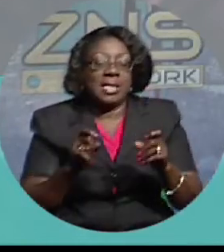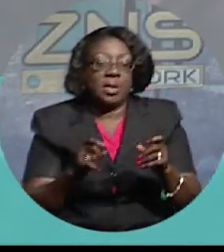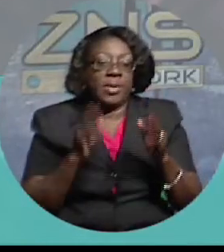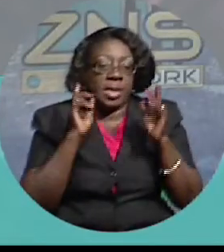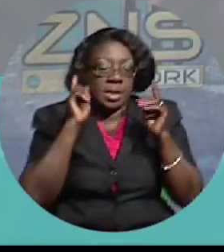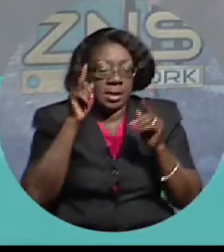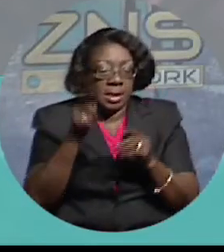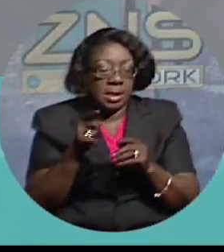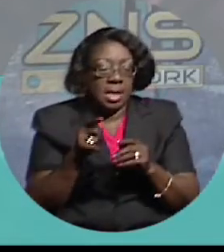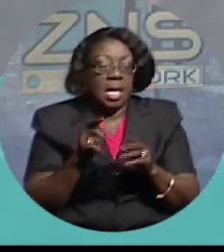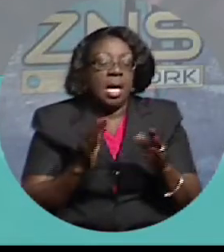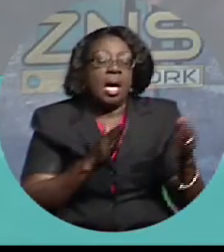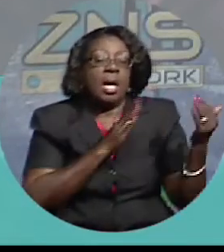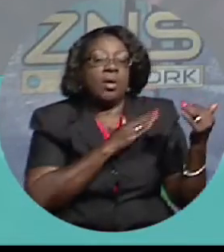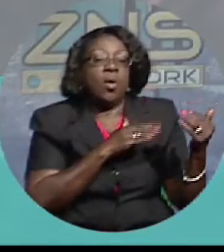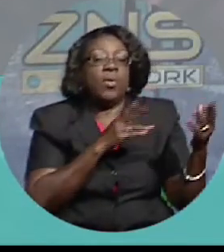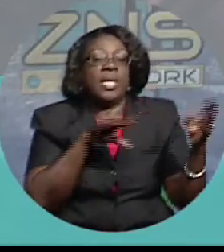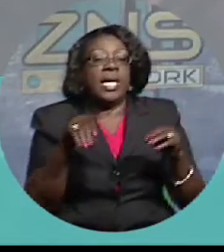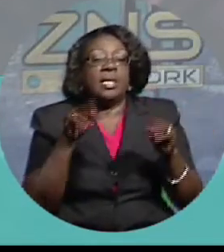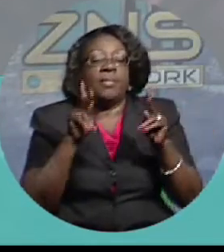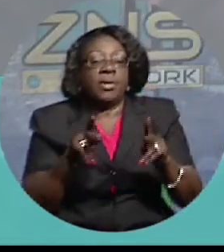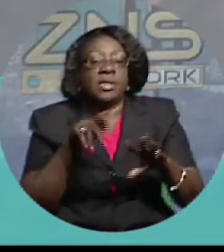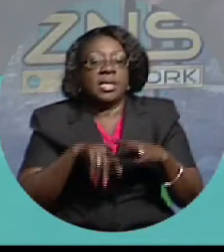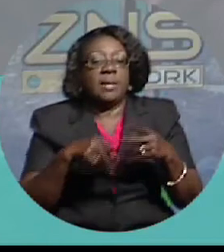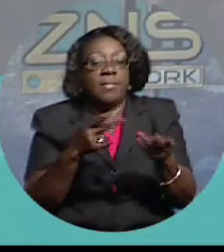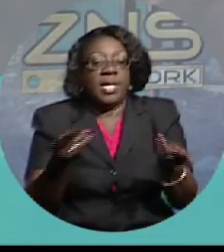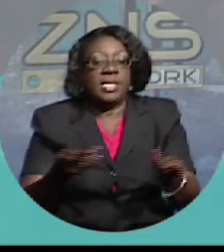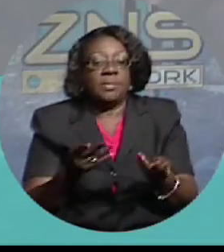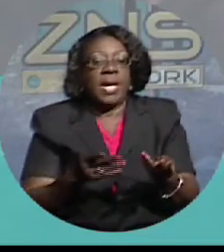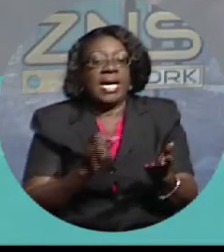consider. And we're hoping to get this process in place by September.